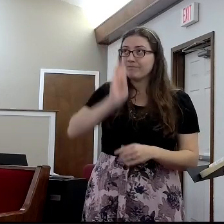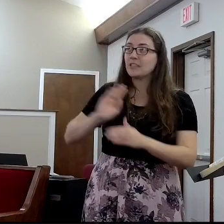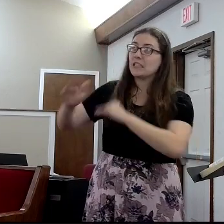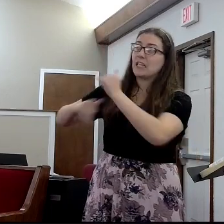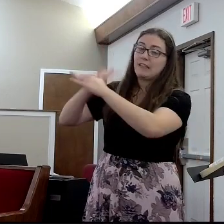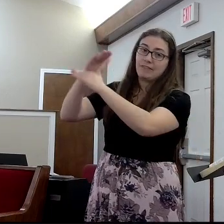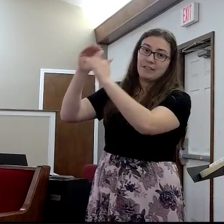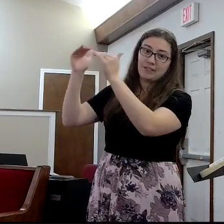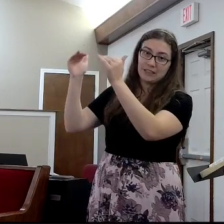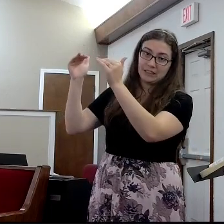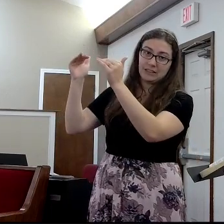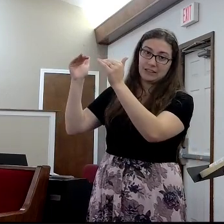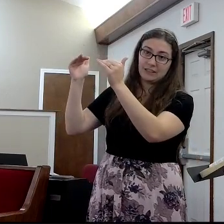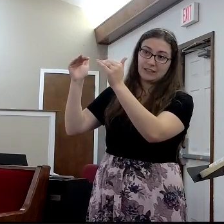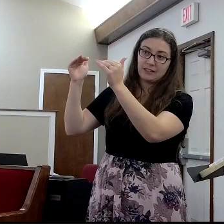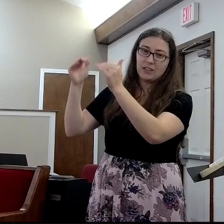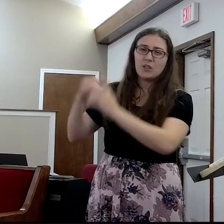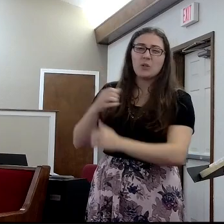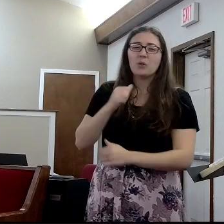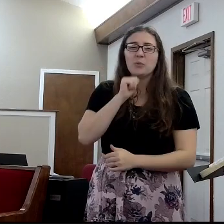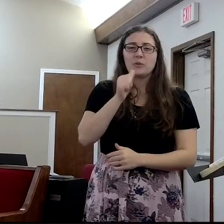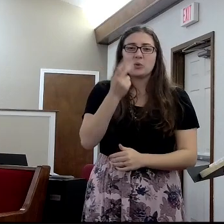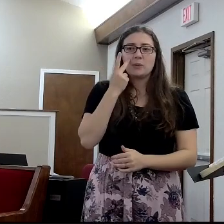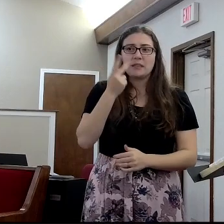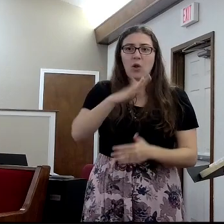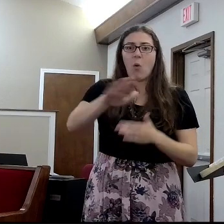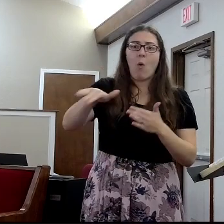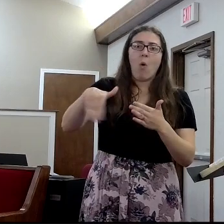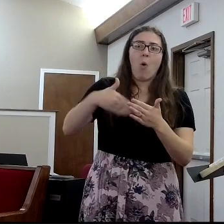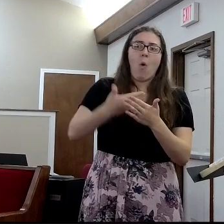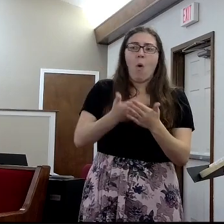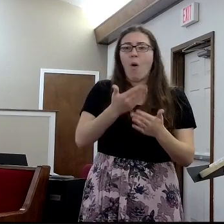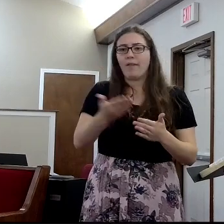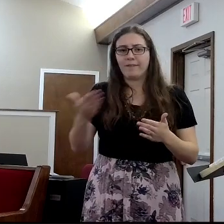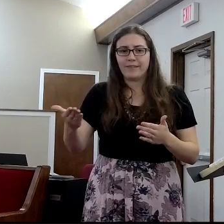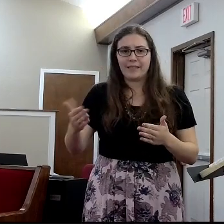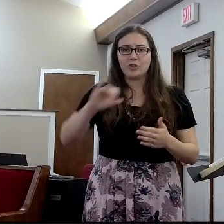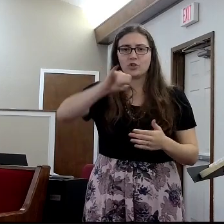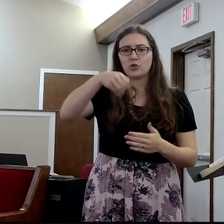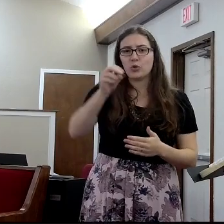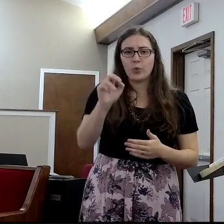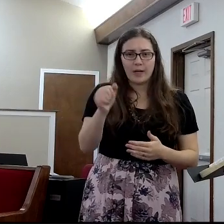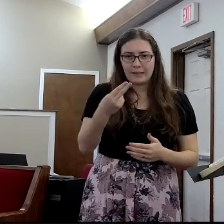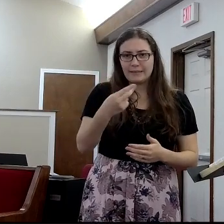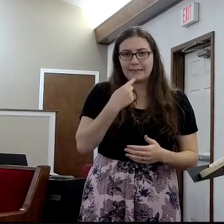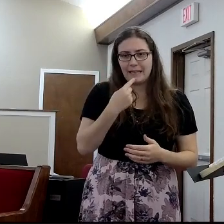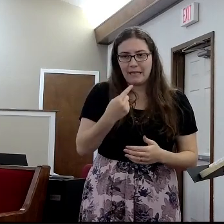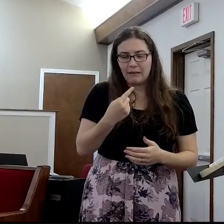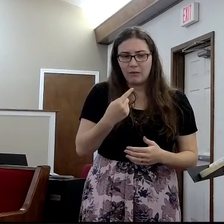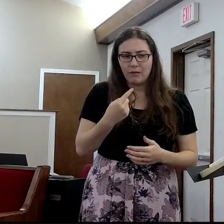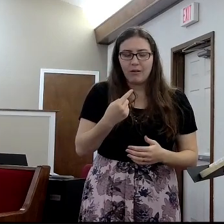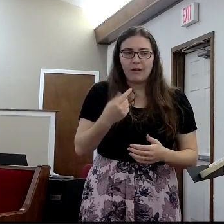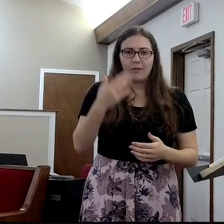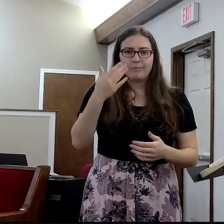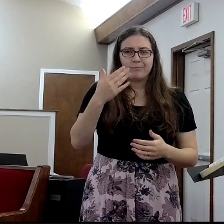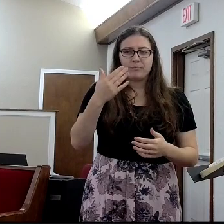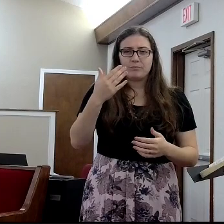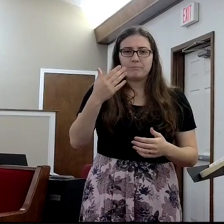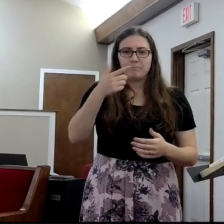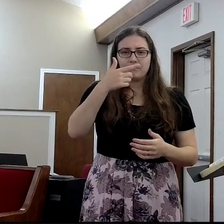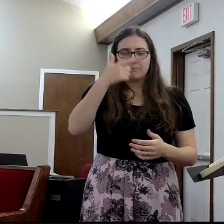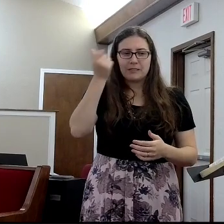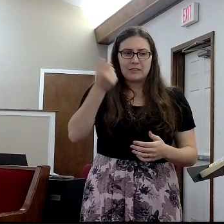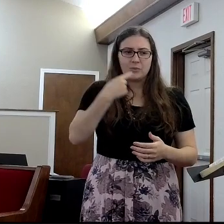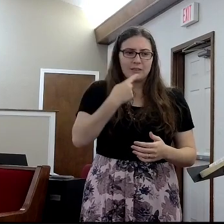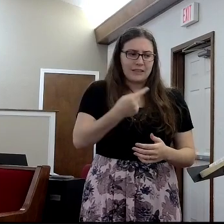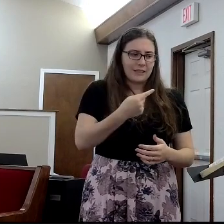and that he fears the Lord, the God of heaven. So we don't see everything that is said, because then it clearly says that